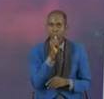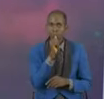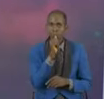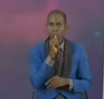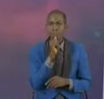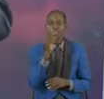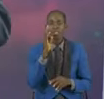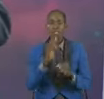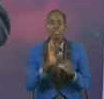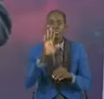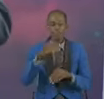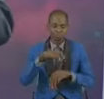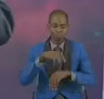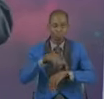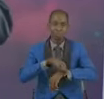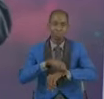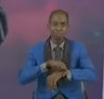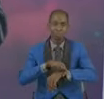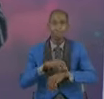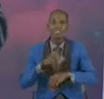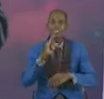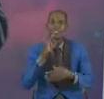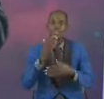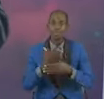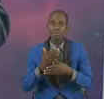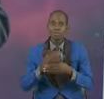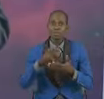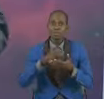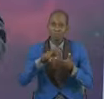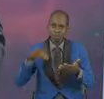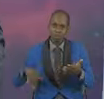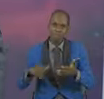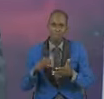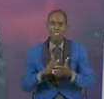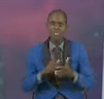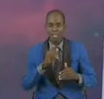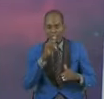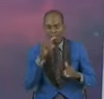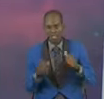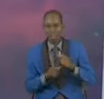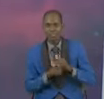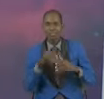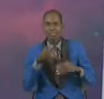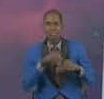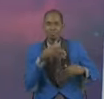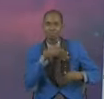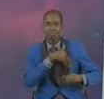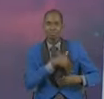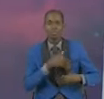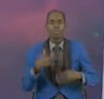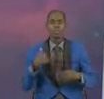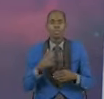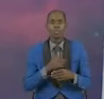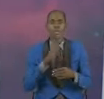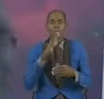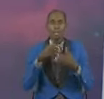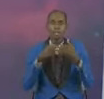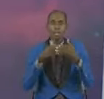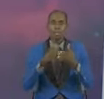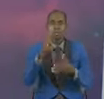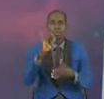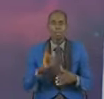you, remove it and put it in your pocket. We are led by the Spirit, not by your